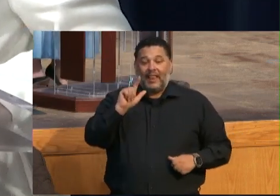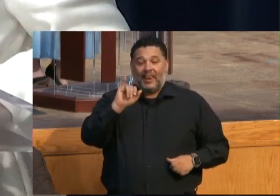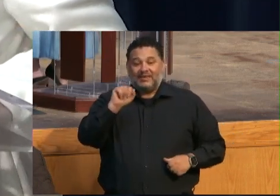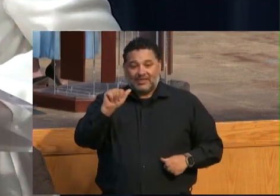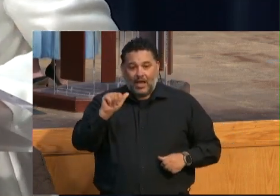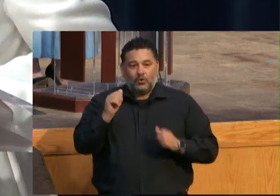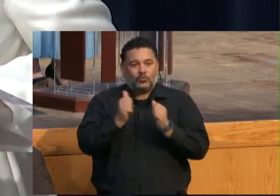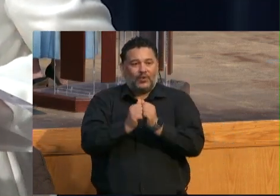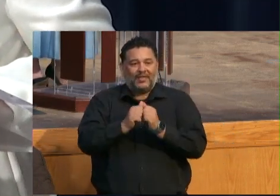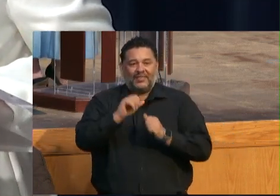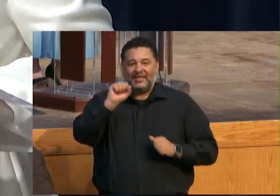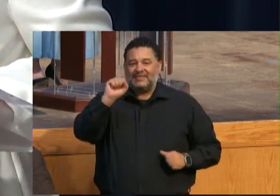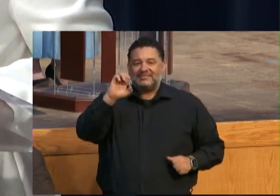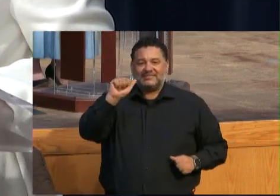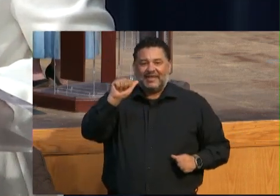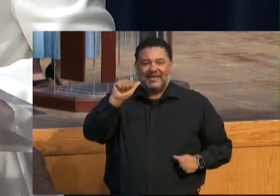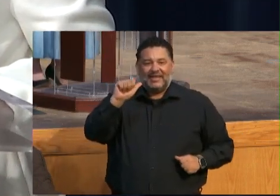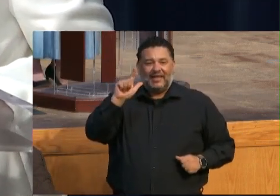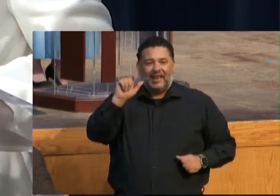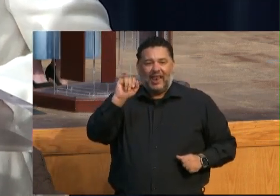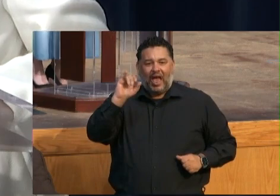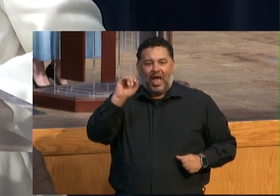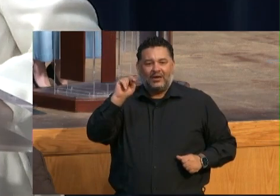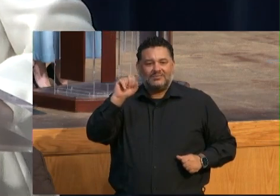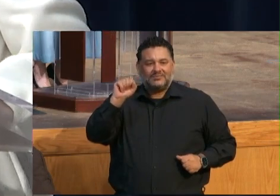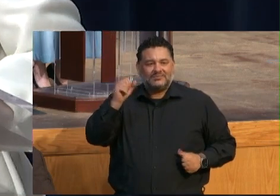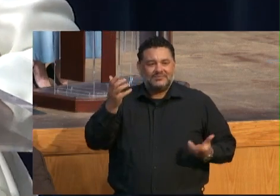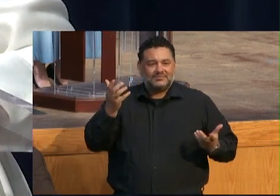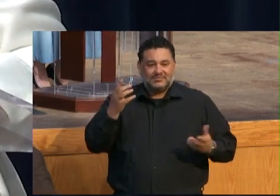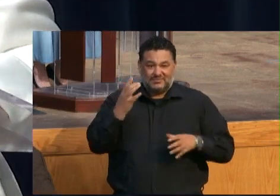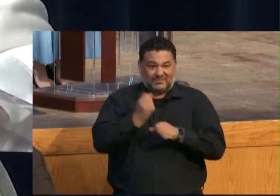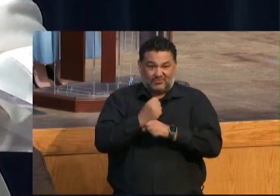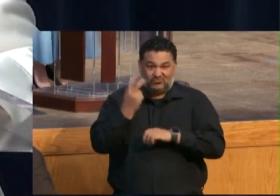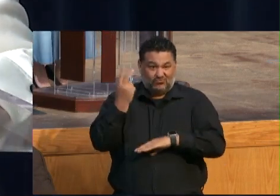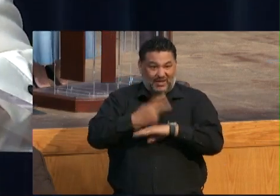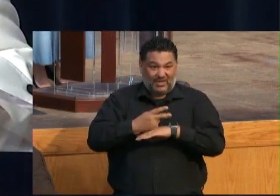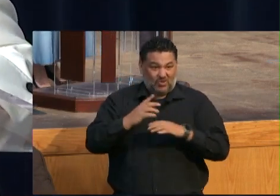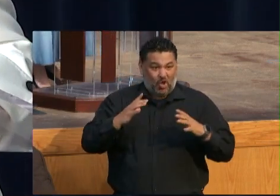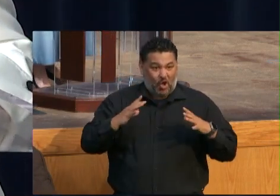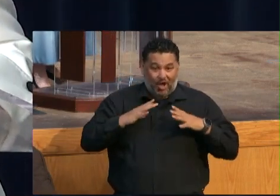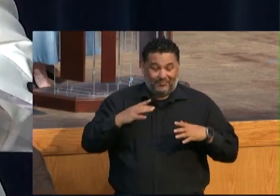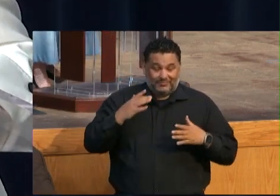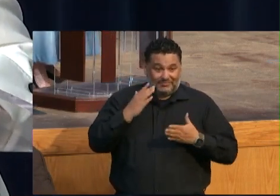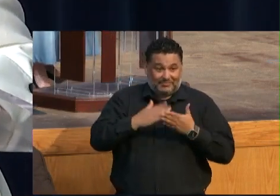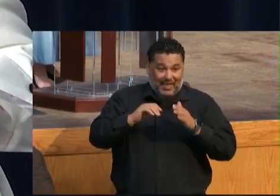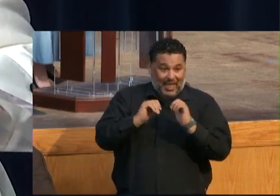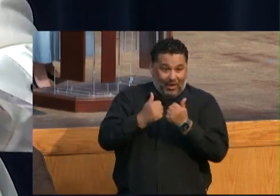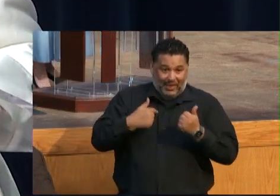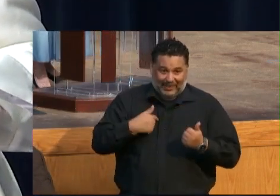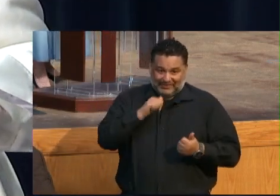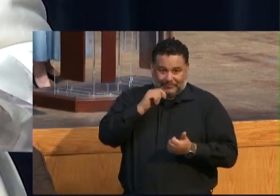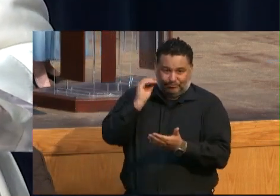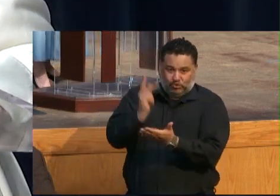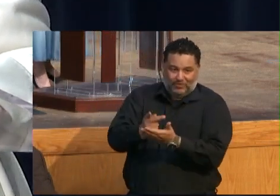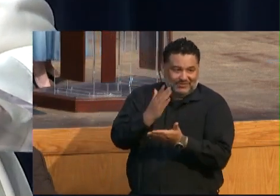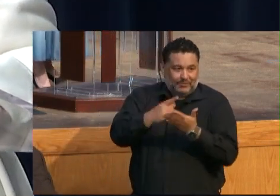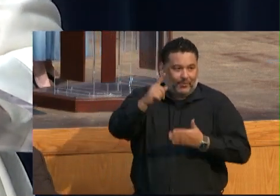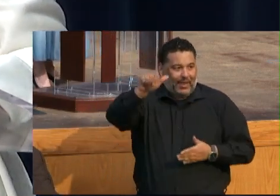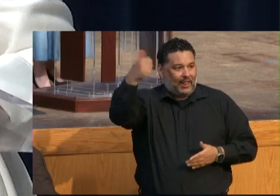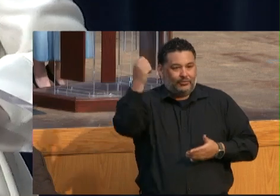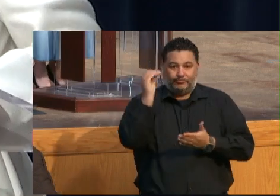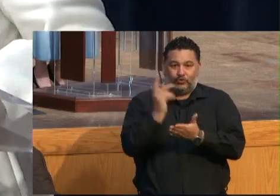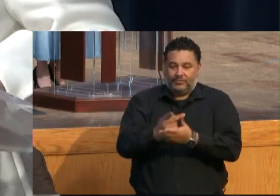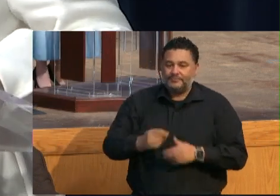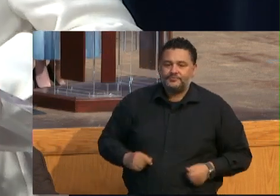Sea Lions, somehow got 2 days off. I didn't approve it, somebody else did. Ty,